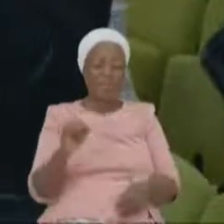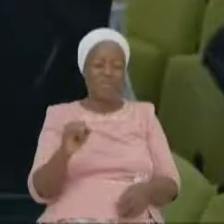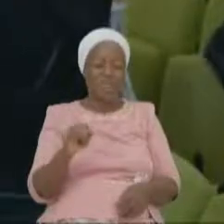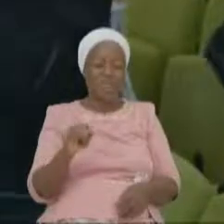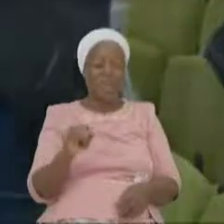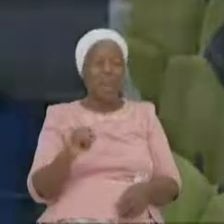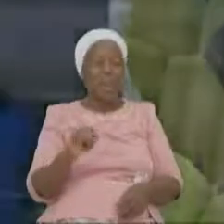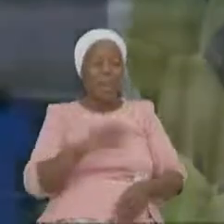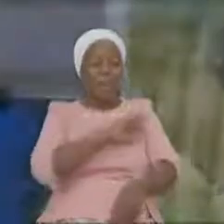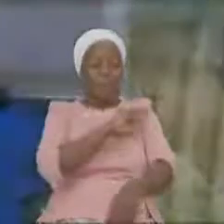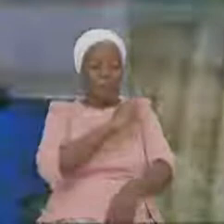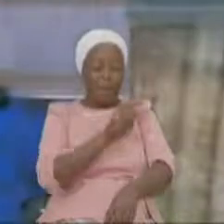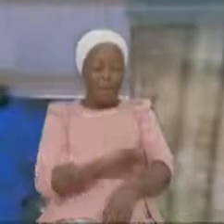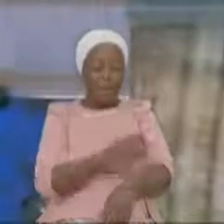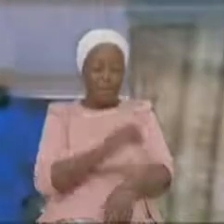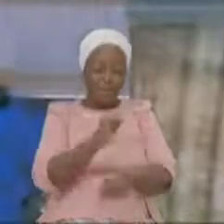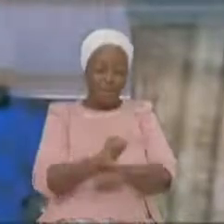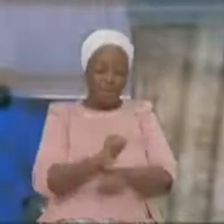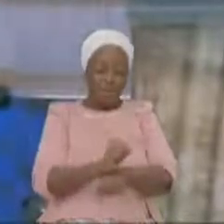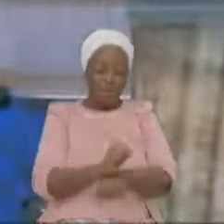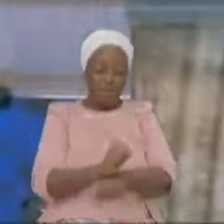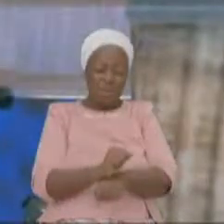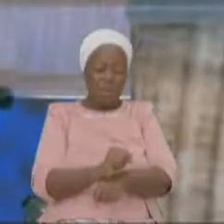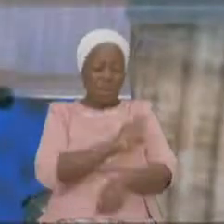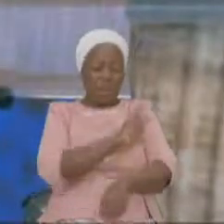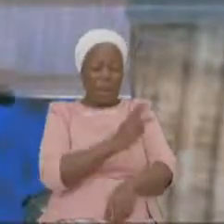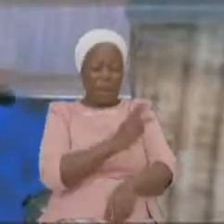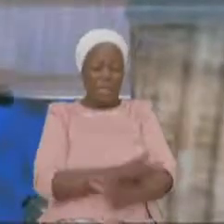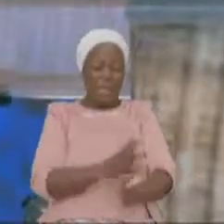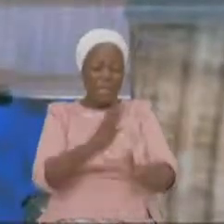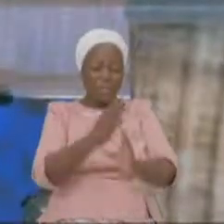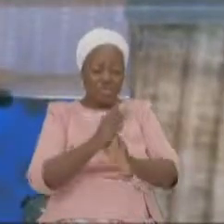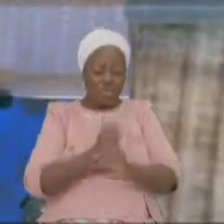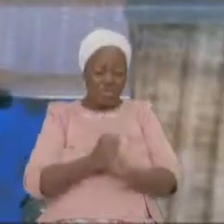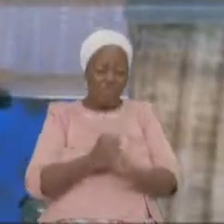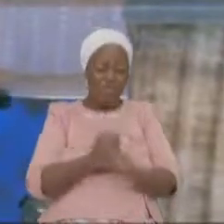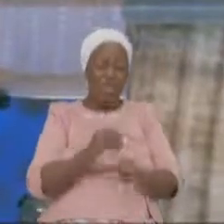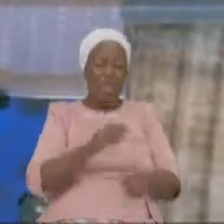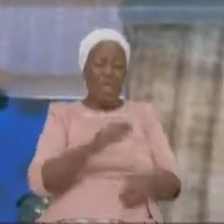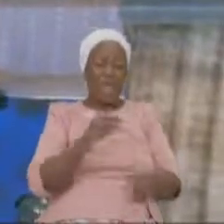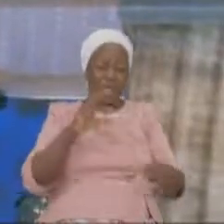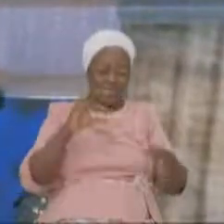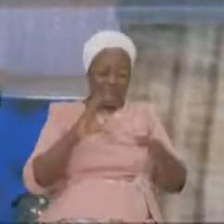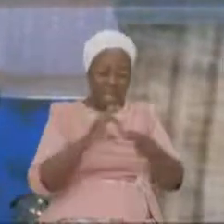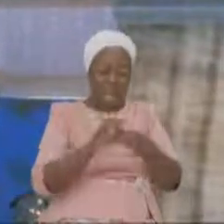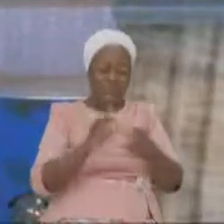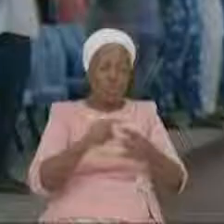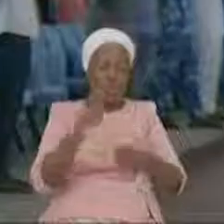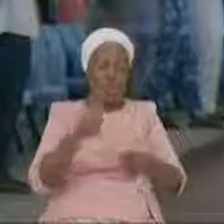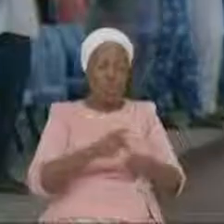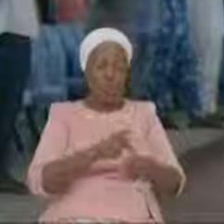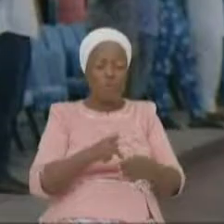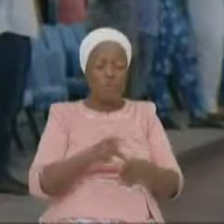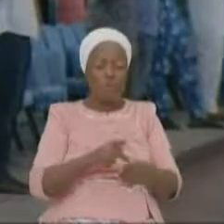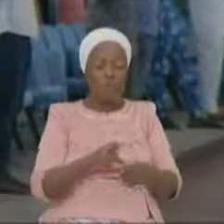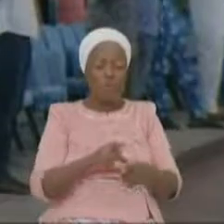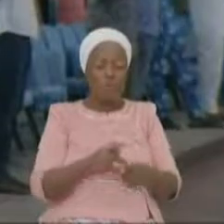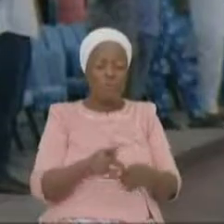Mighty works, mighty achievement attached to your profession.